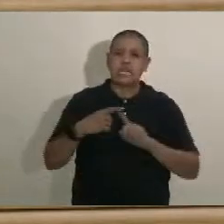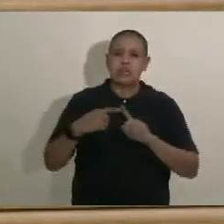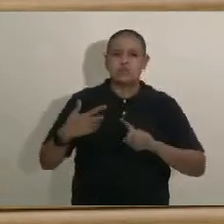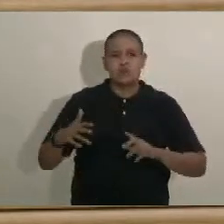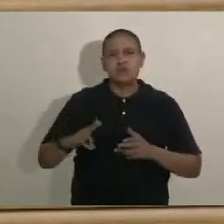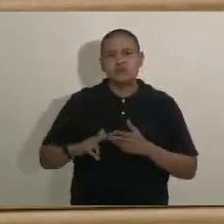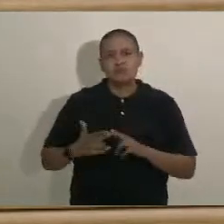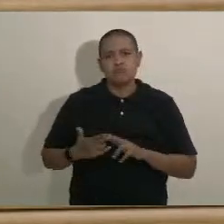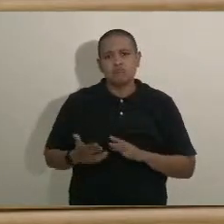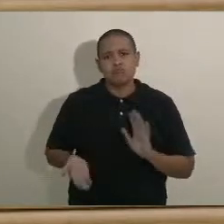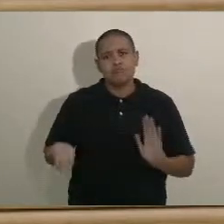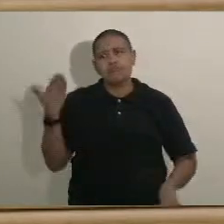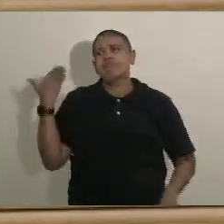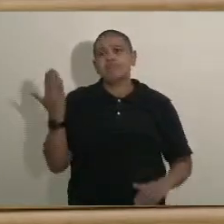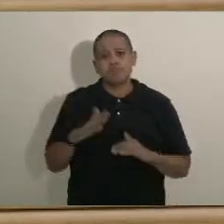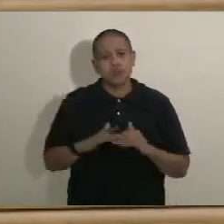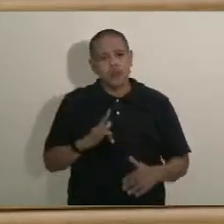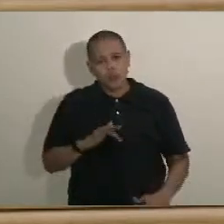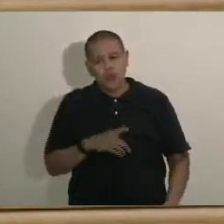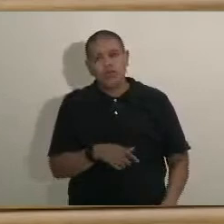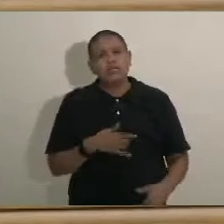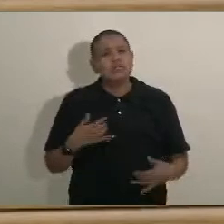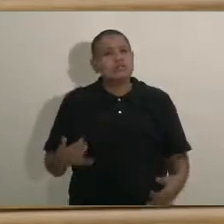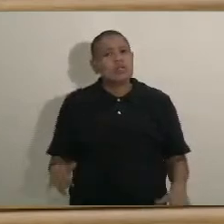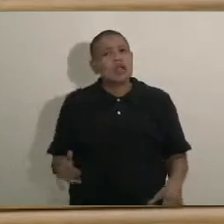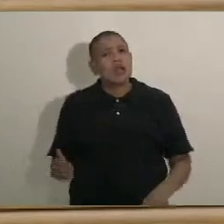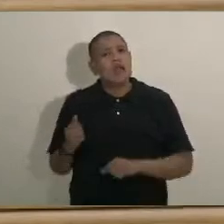aggressive increase, is not